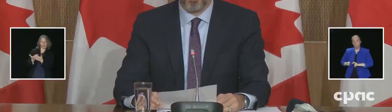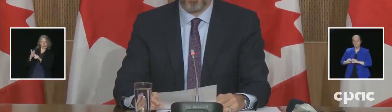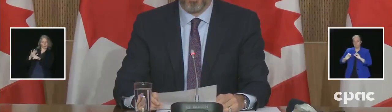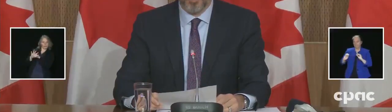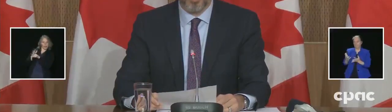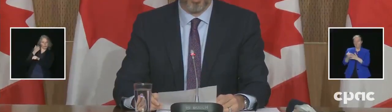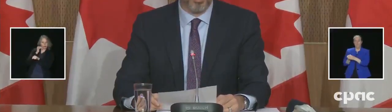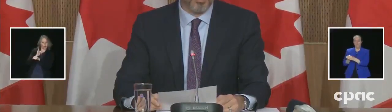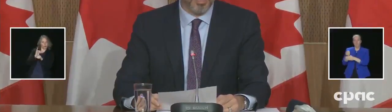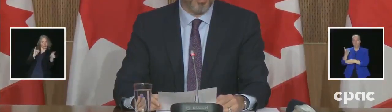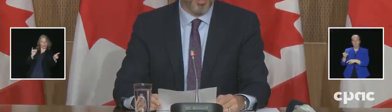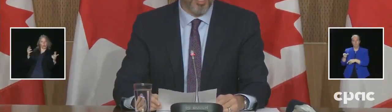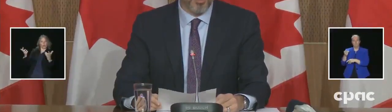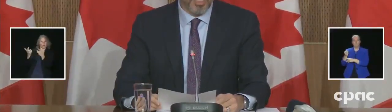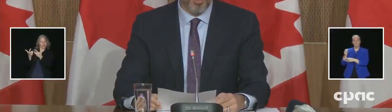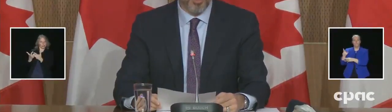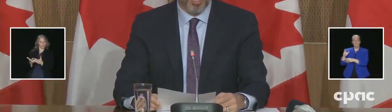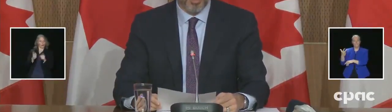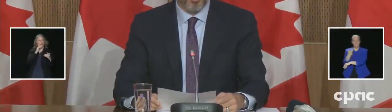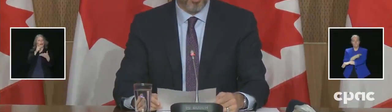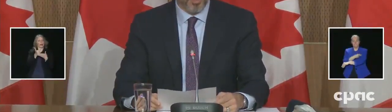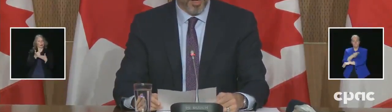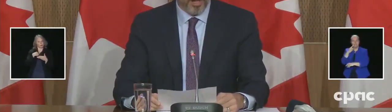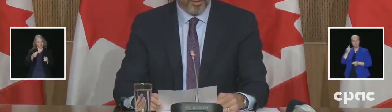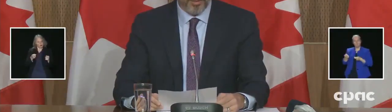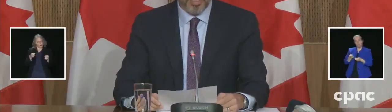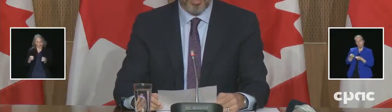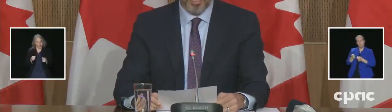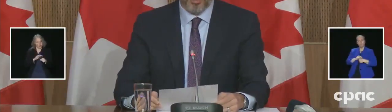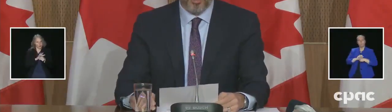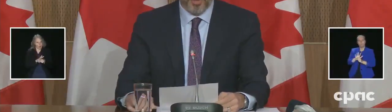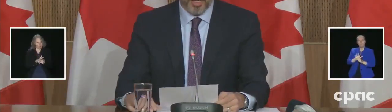control. And the work doesn't end there either. We're on